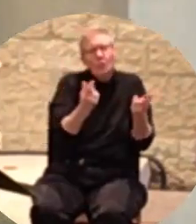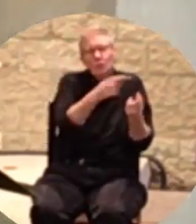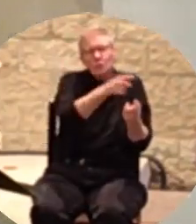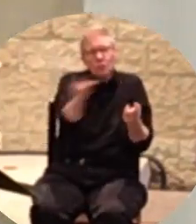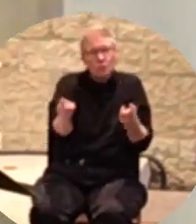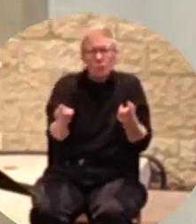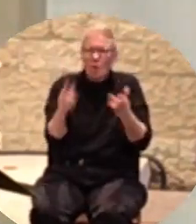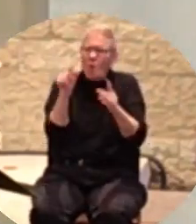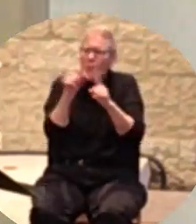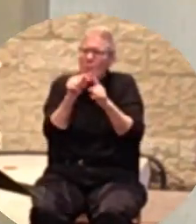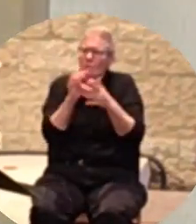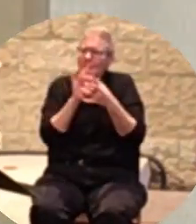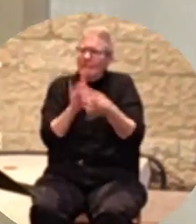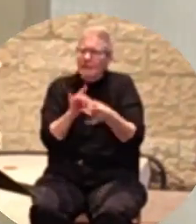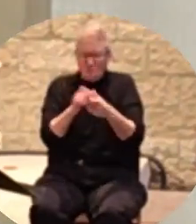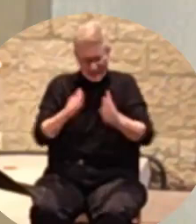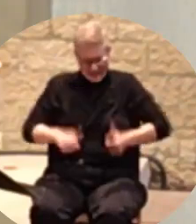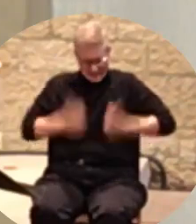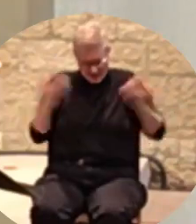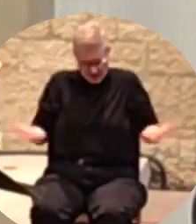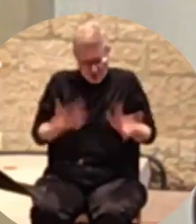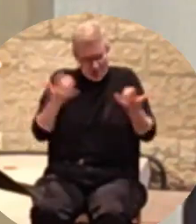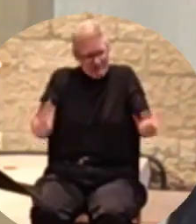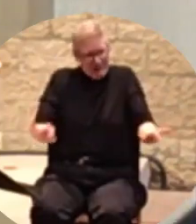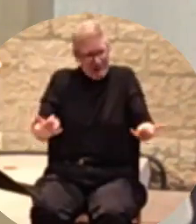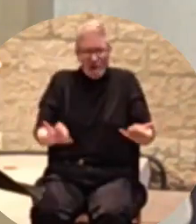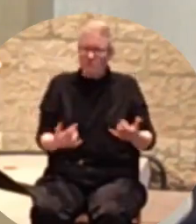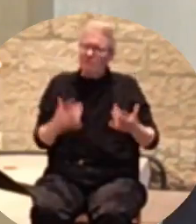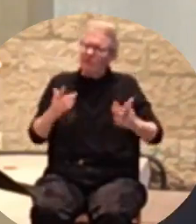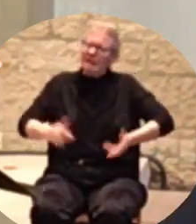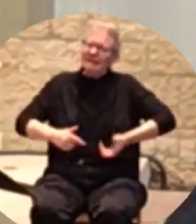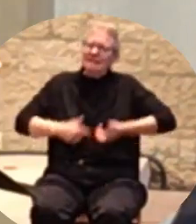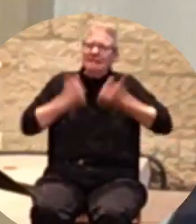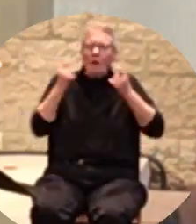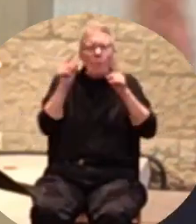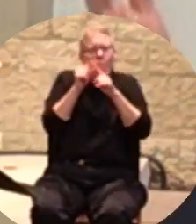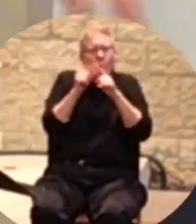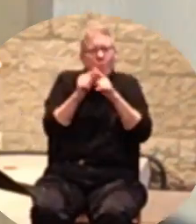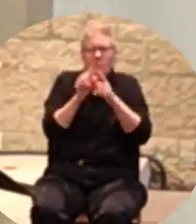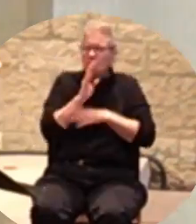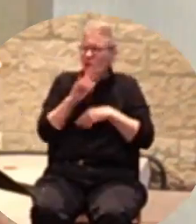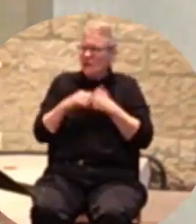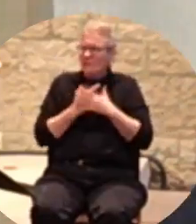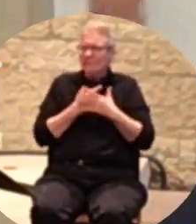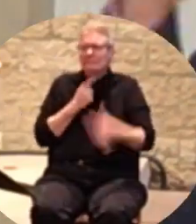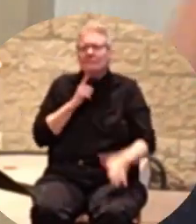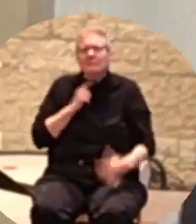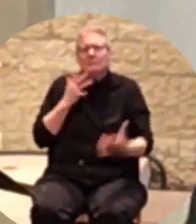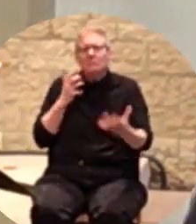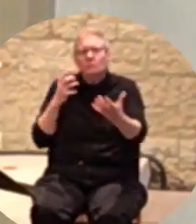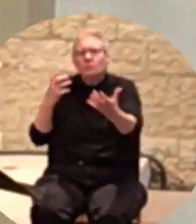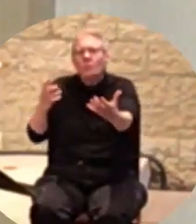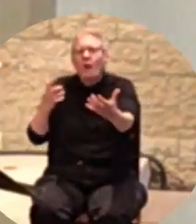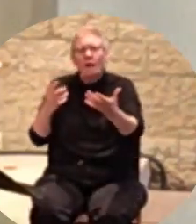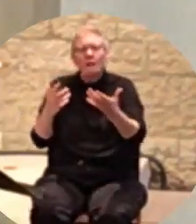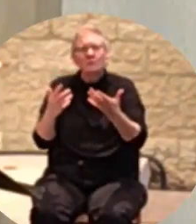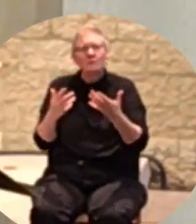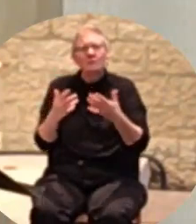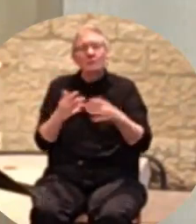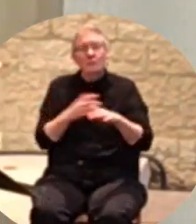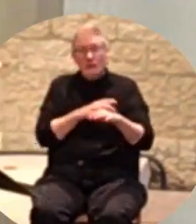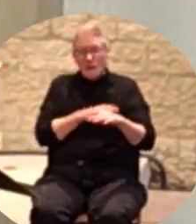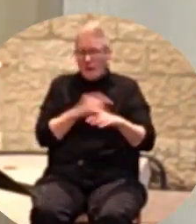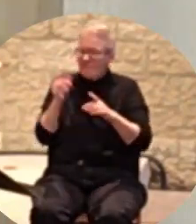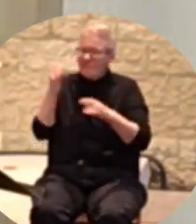now. Words of thirsting and desiring. And yet words, my dear friends, of it is finished. And then that final word,